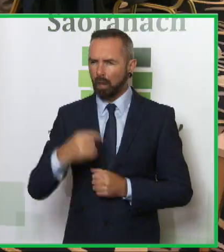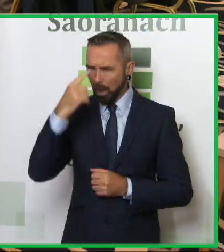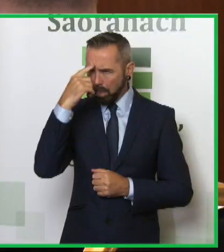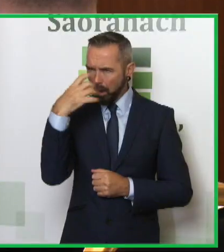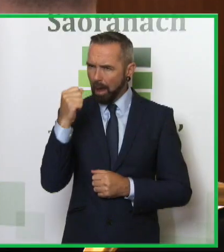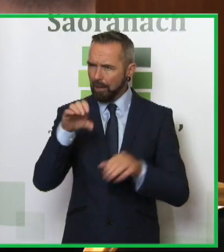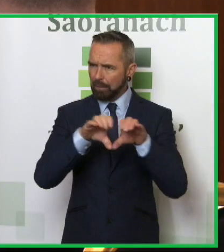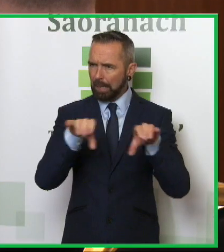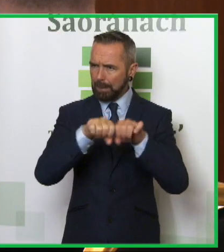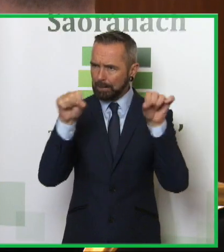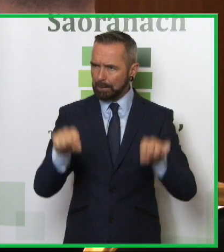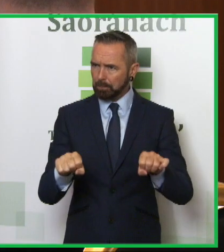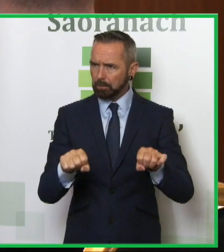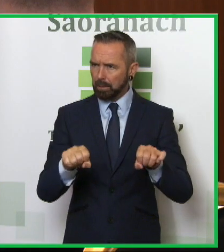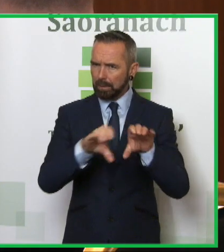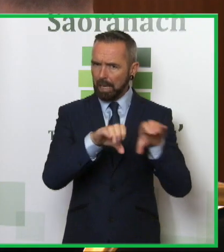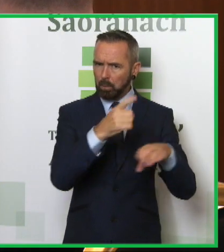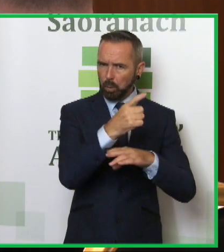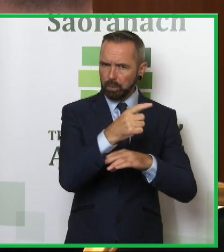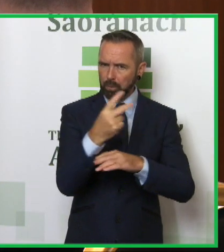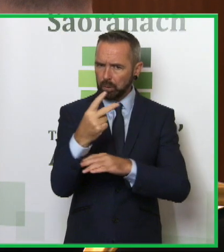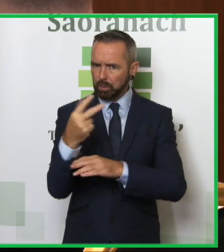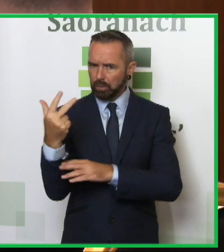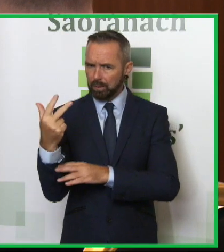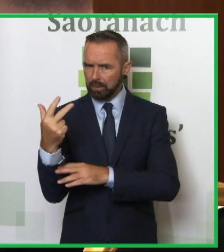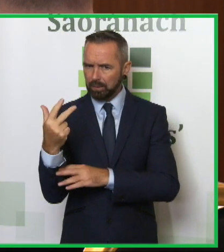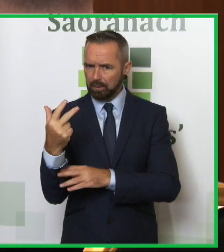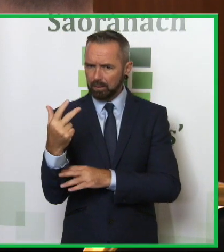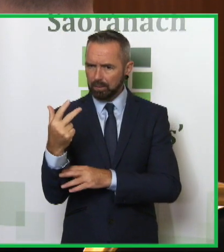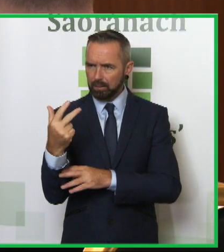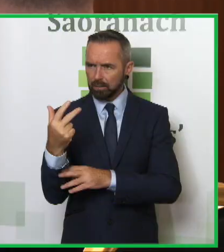system for these drugs, as in class 1, class 2 and class 3?